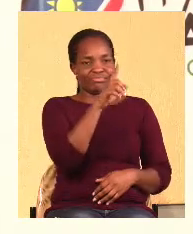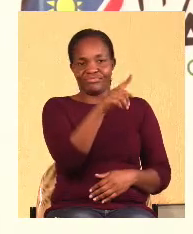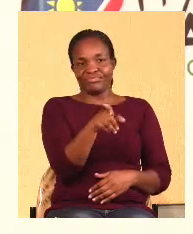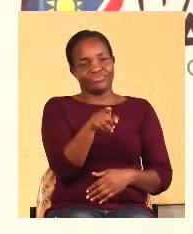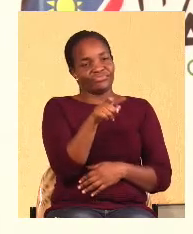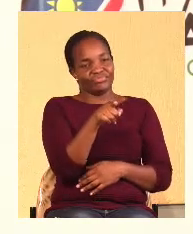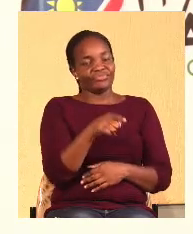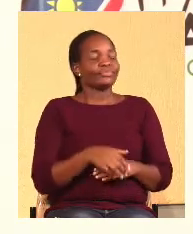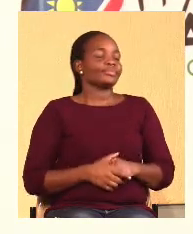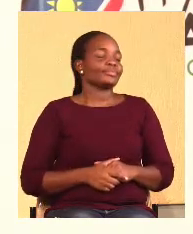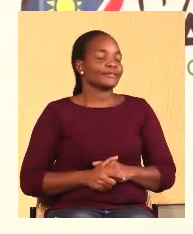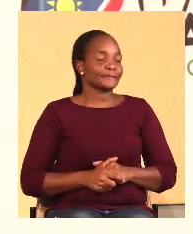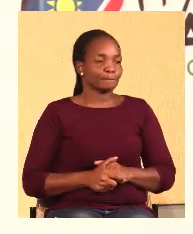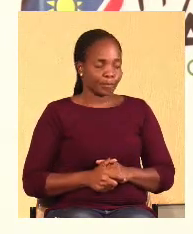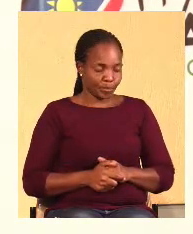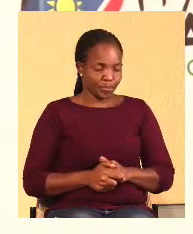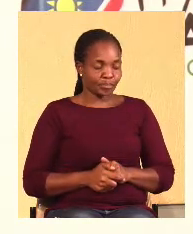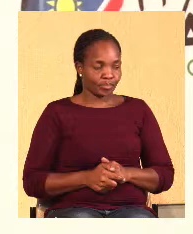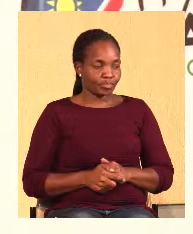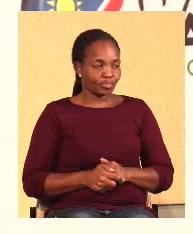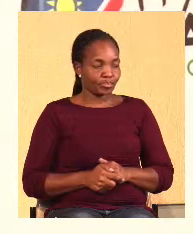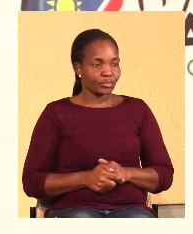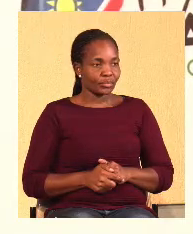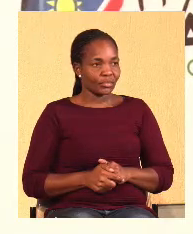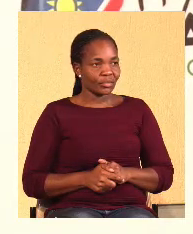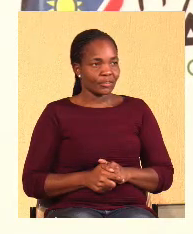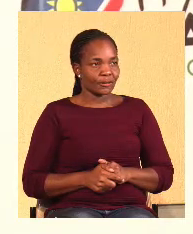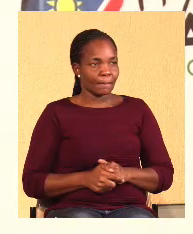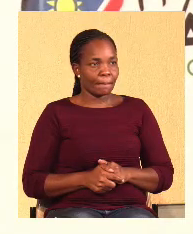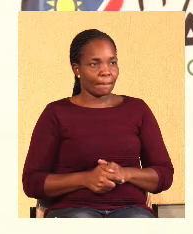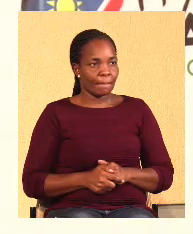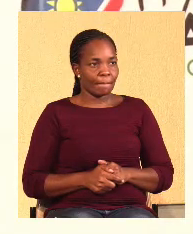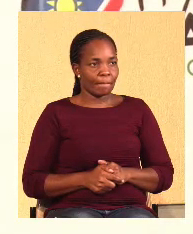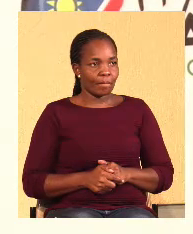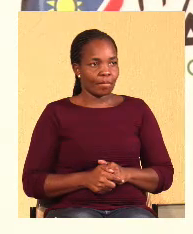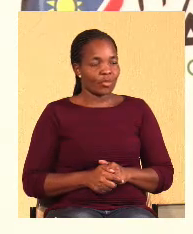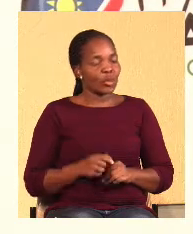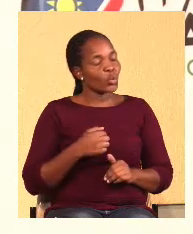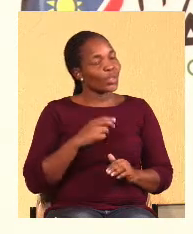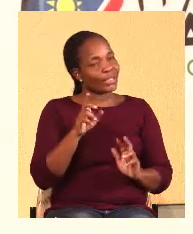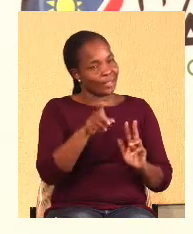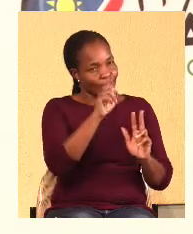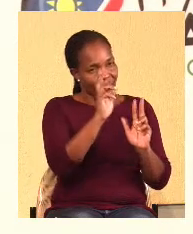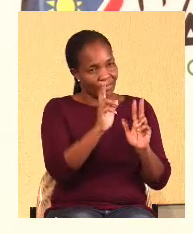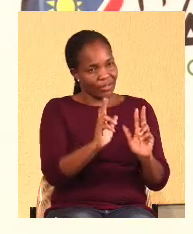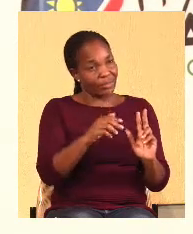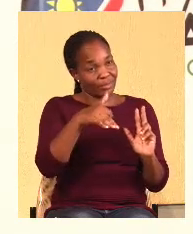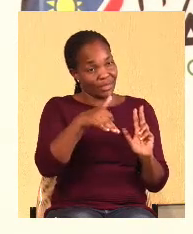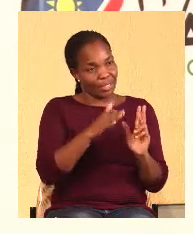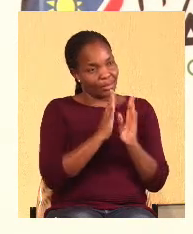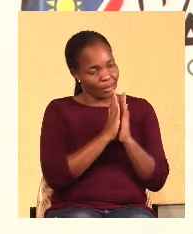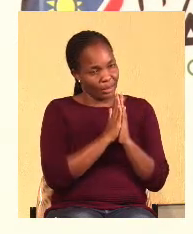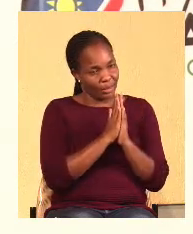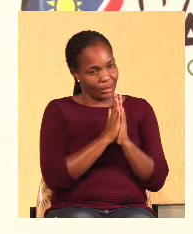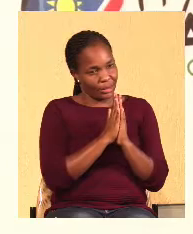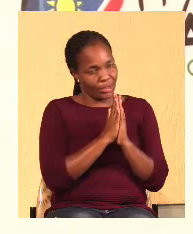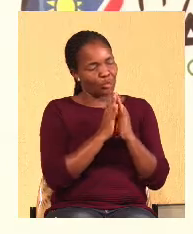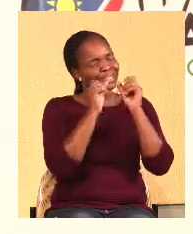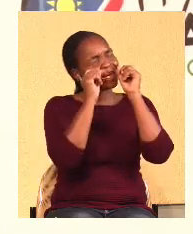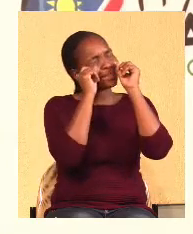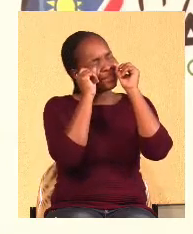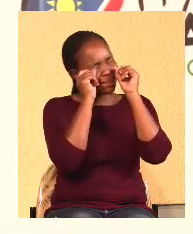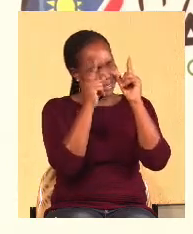good, and that's not lawful. Okay. So therefore, we want to encourage, we are going to encourage Namibians mm-hmm. to really look at this issue from mm-hmm. a